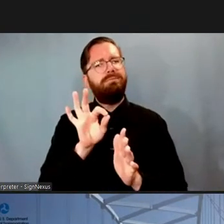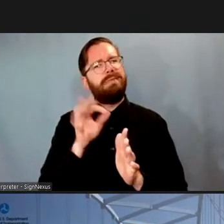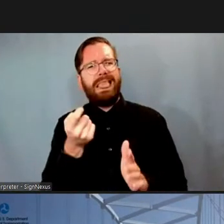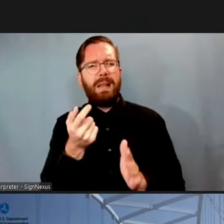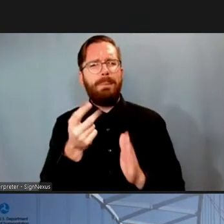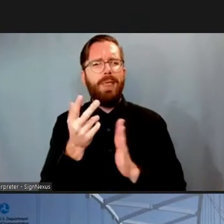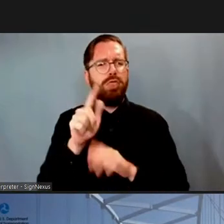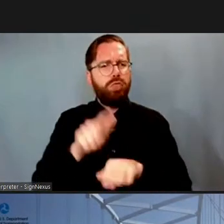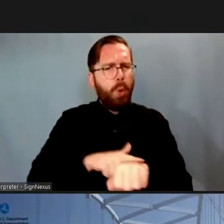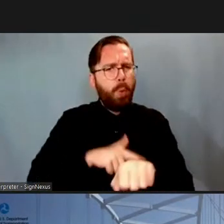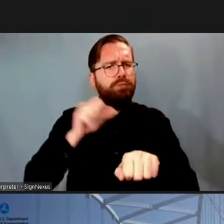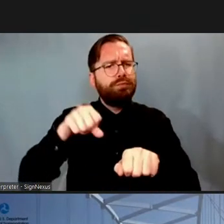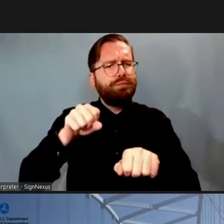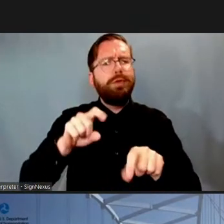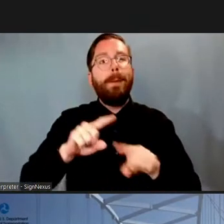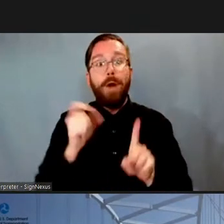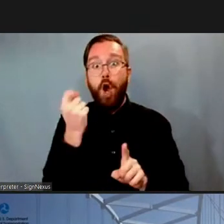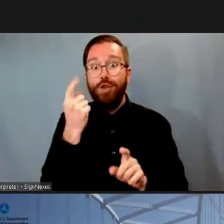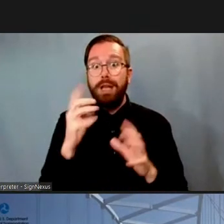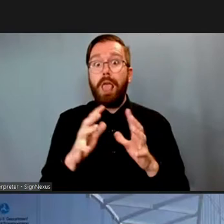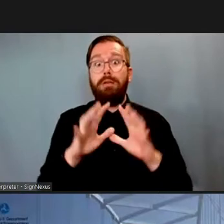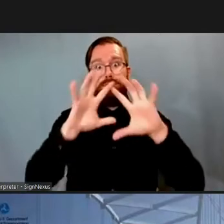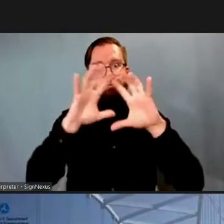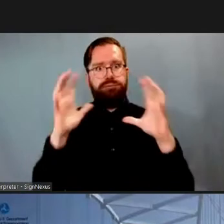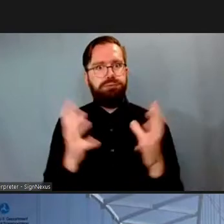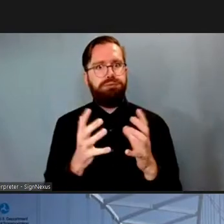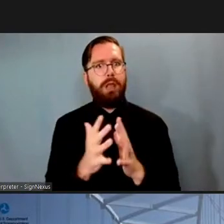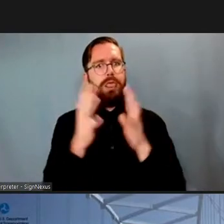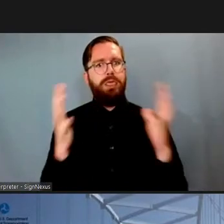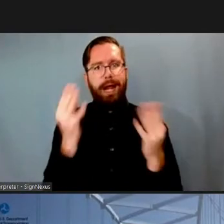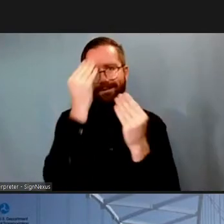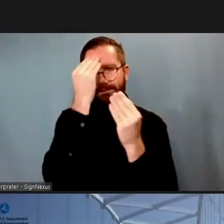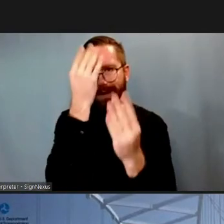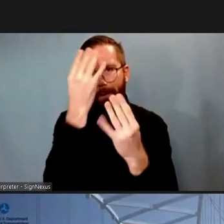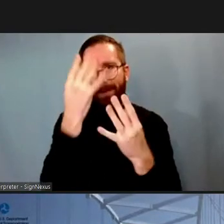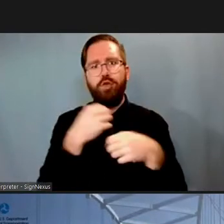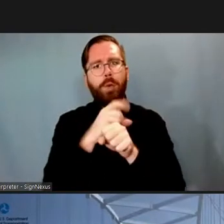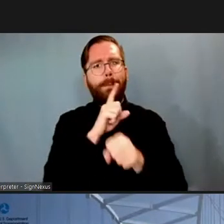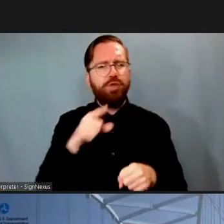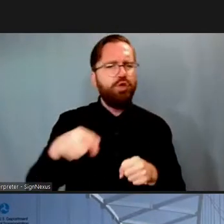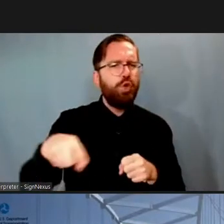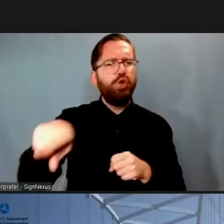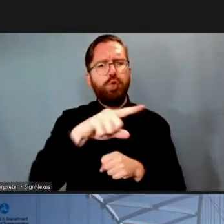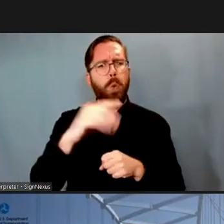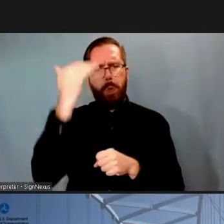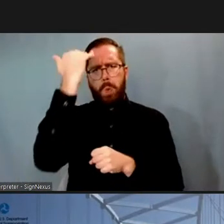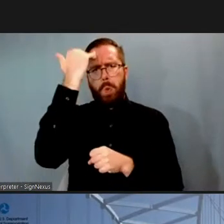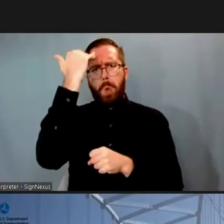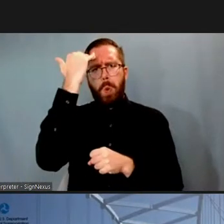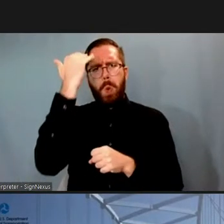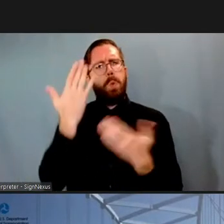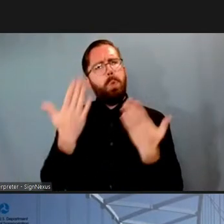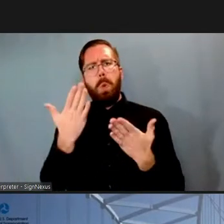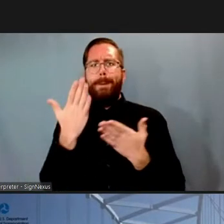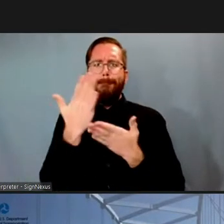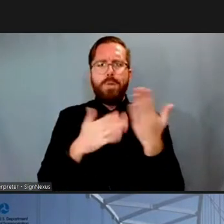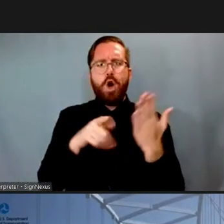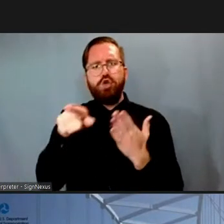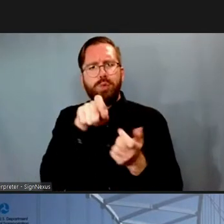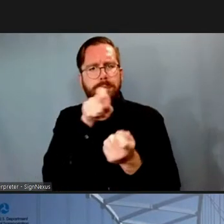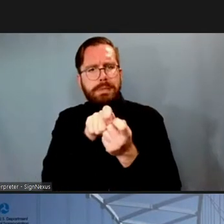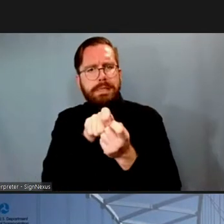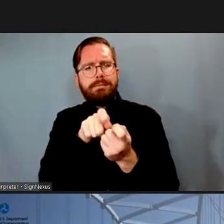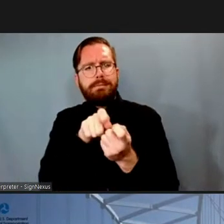lot of information here and we want to ensure that everyone has an opportunity to hear about the areas in which they may be interested after the